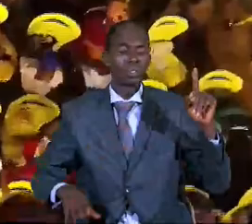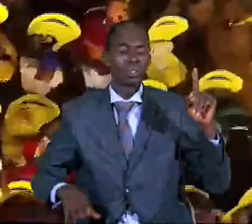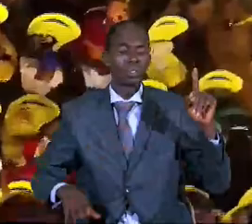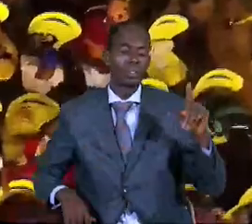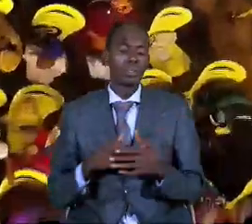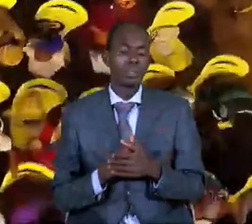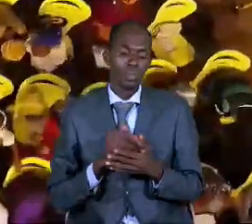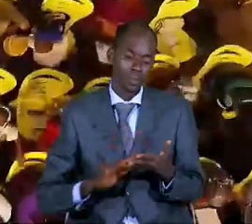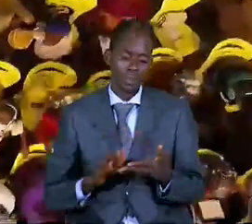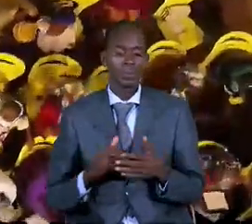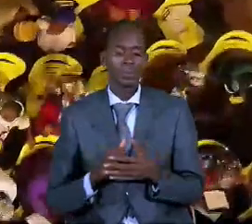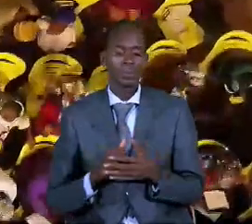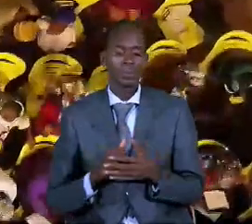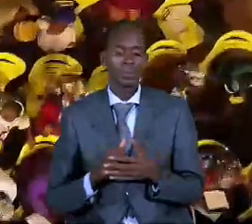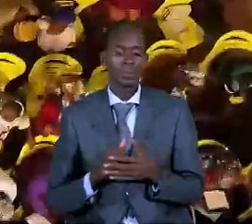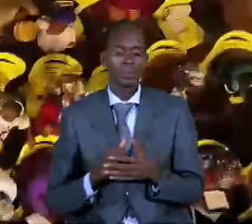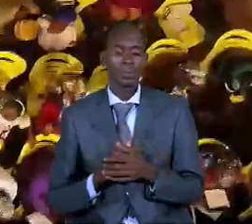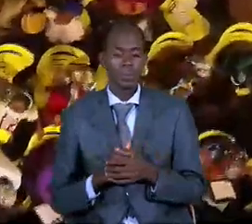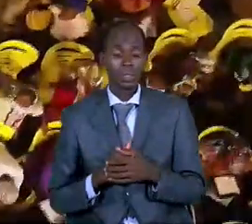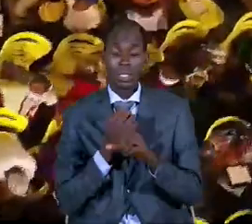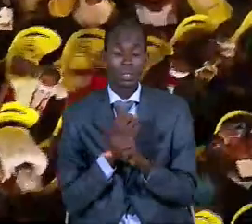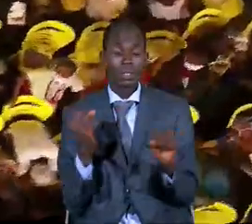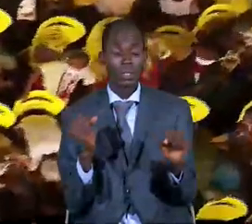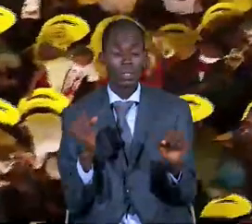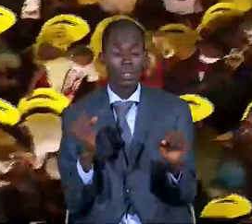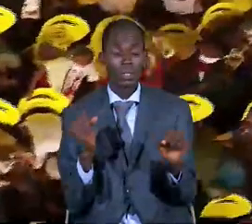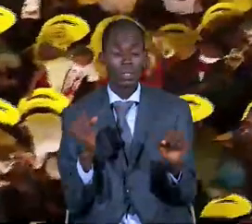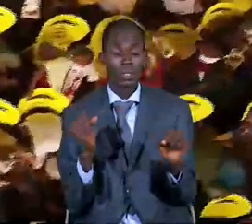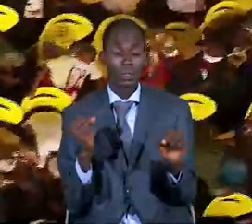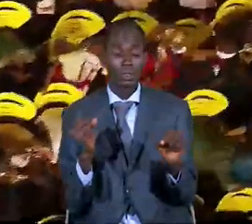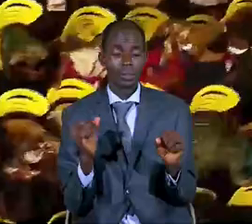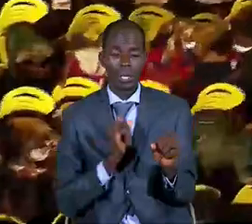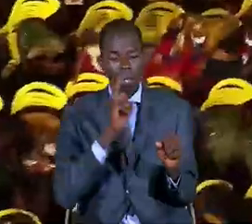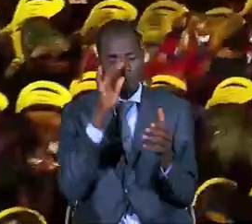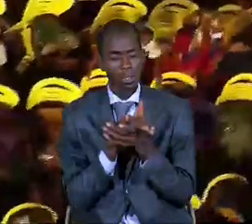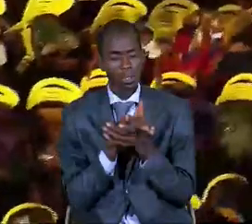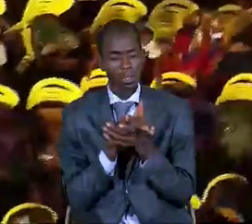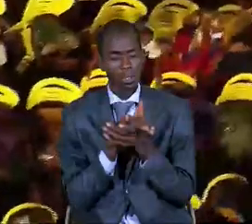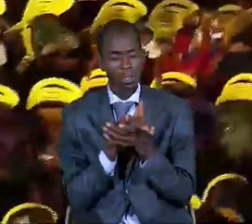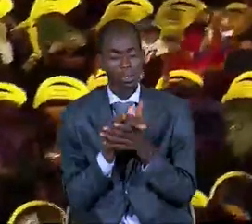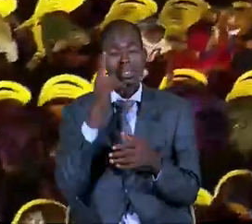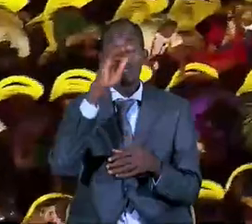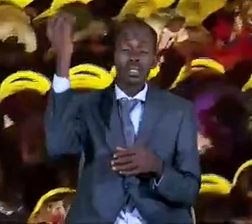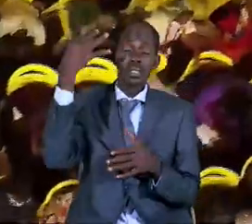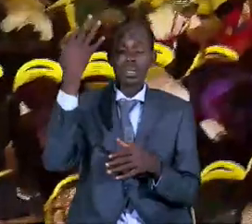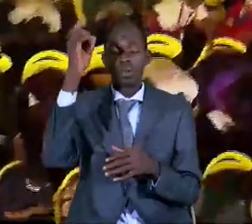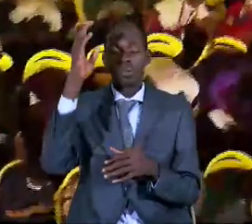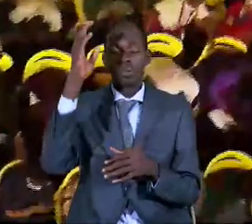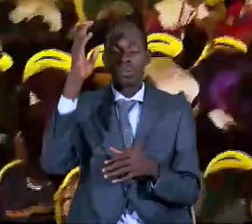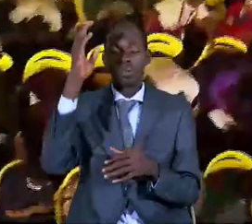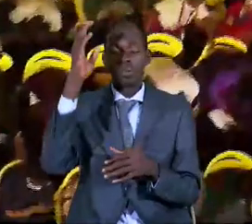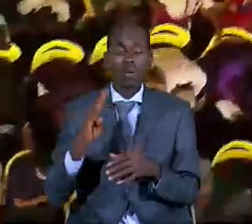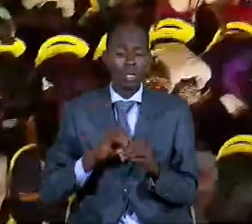Forgiven, I believe. Saved, I believe. The grace of God in my